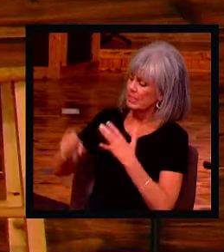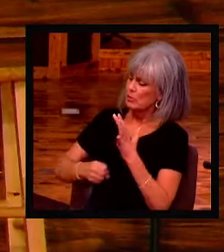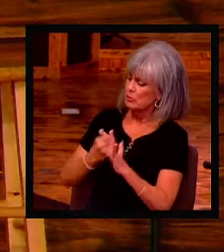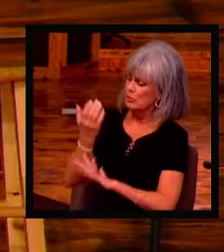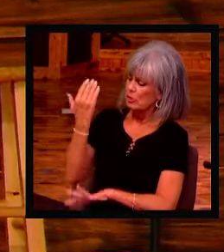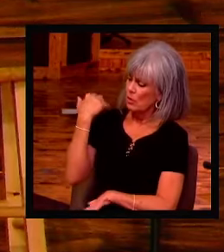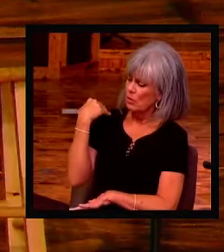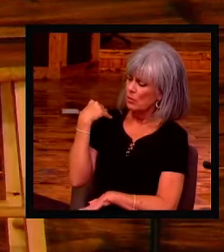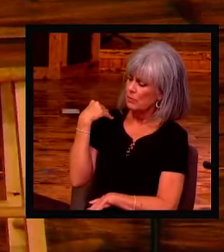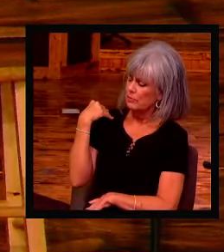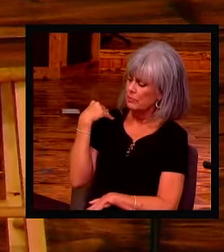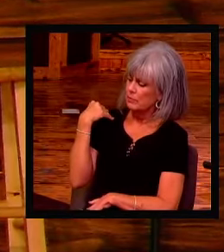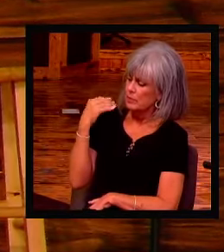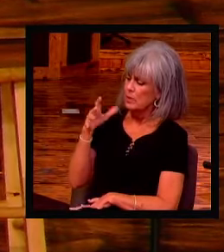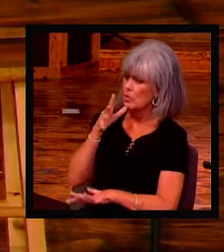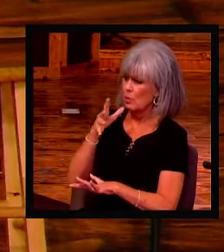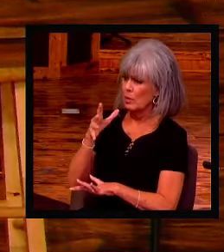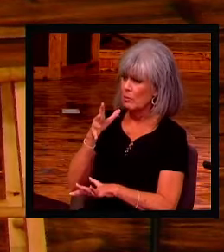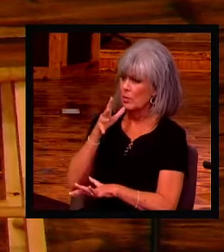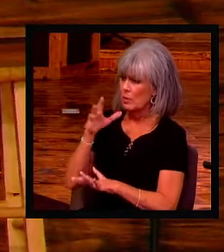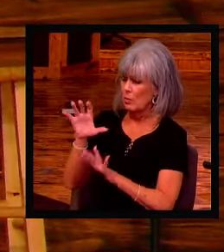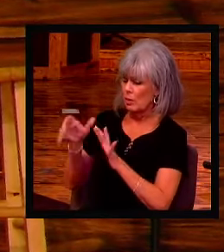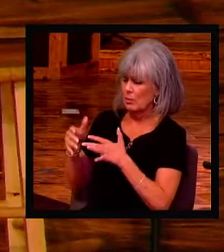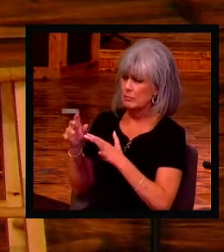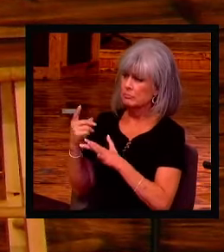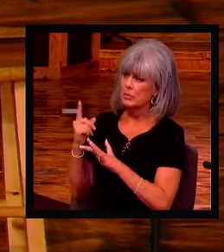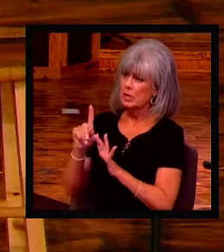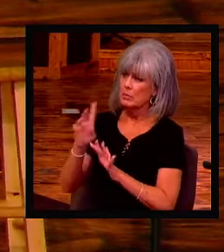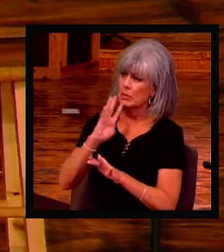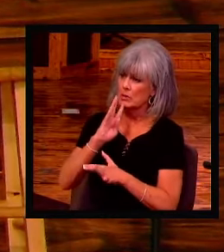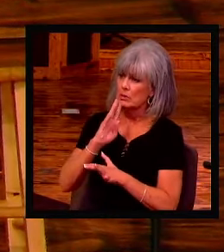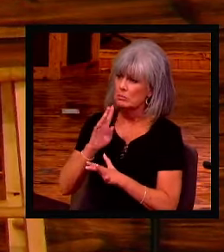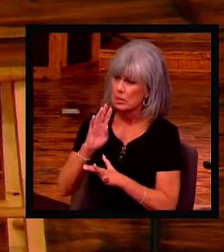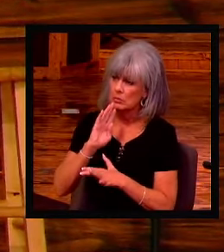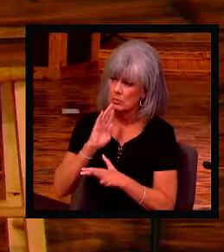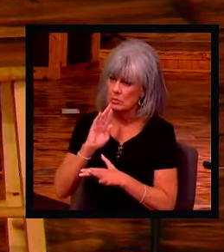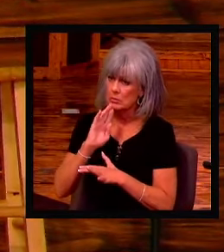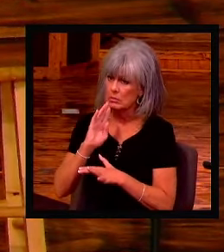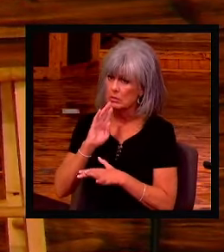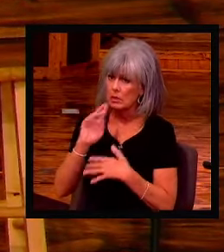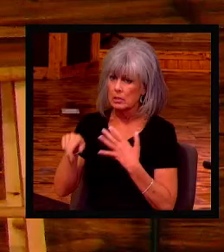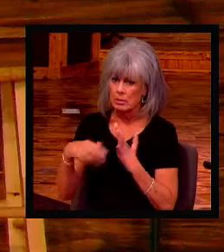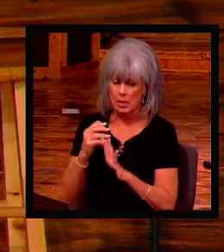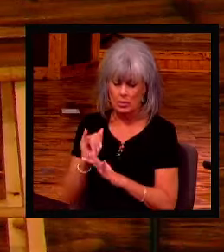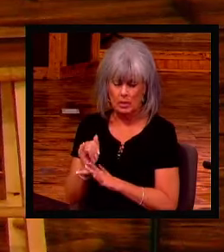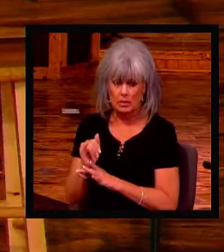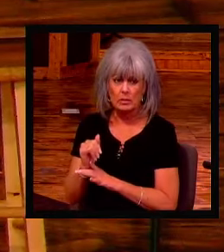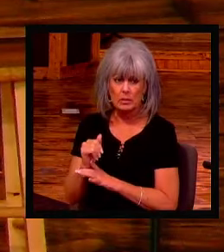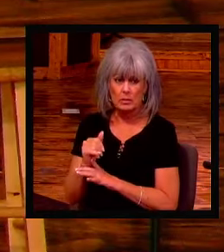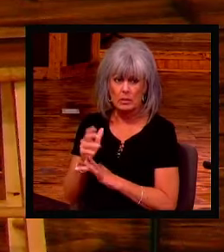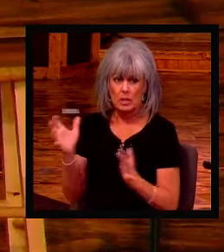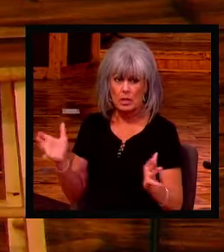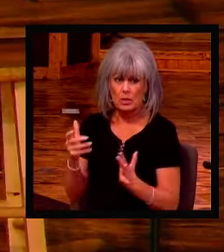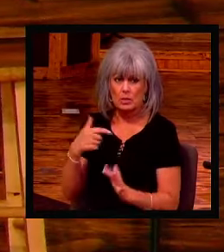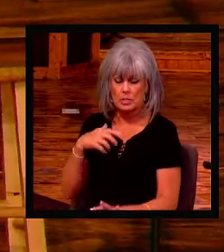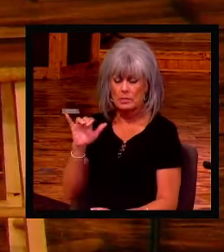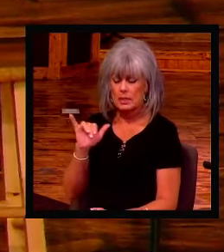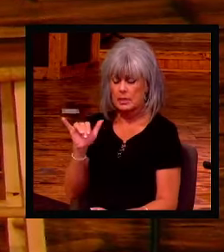came and told me about it, and then I asked you more details about it later, and this encouraged me as a